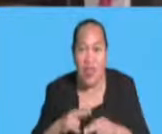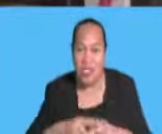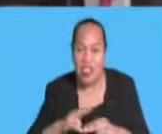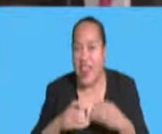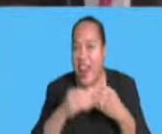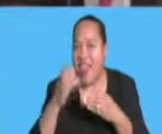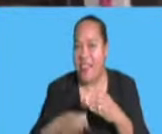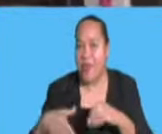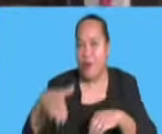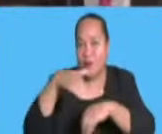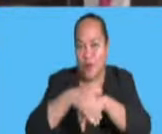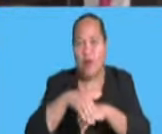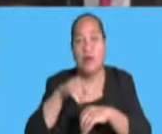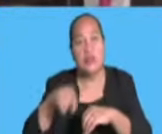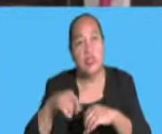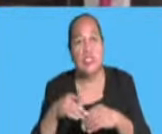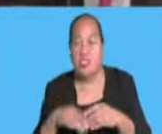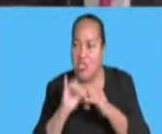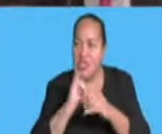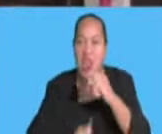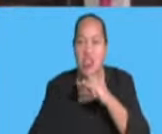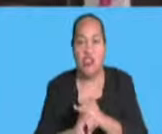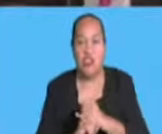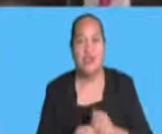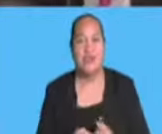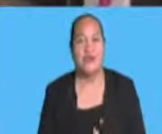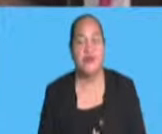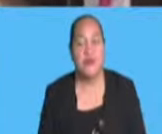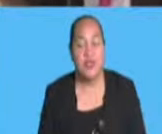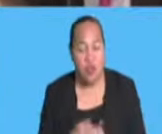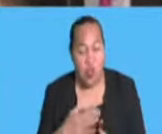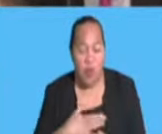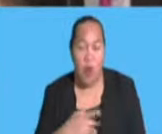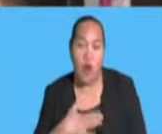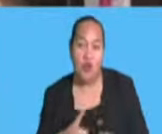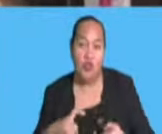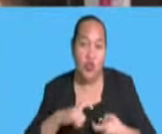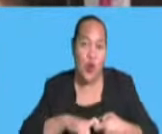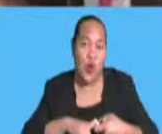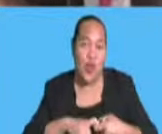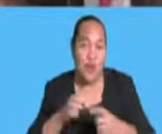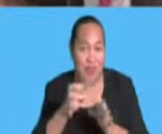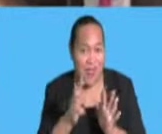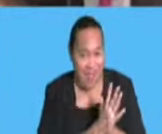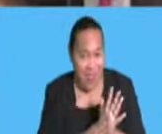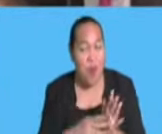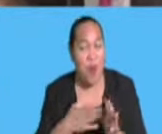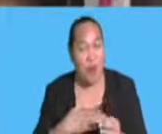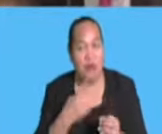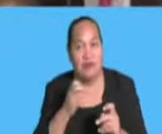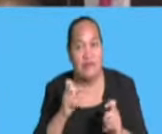innovator in the region and internationally. Mr. Speaker said, I join the Honorable Prime Minister and I take this opportunity